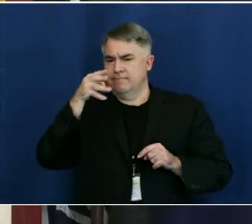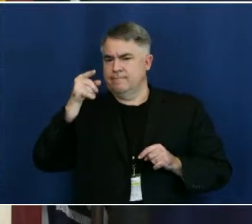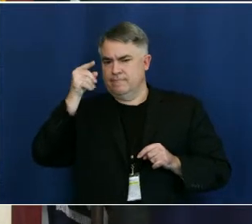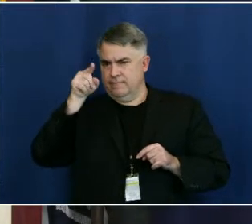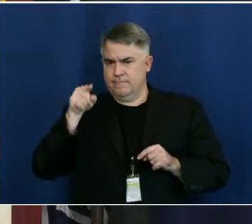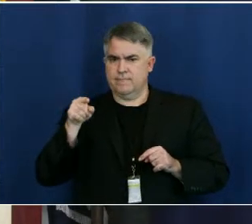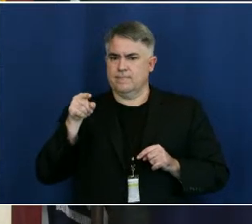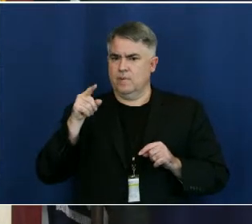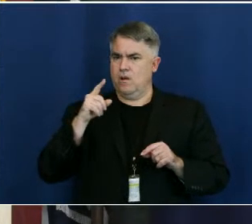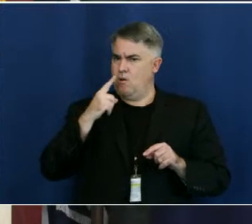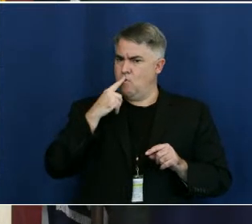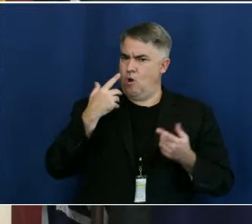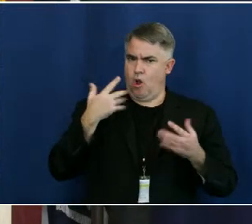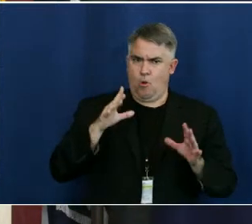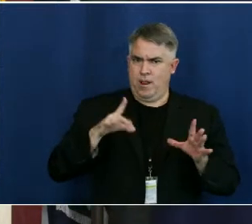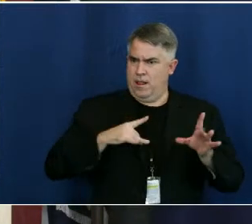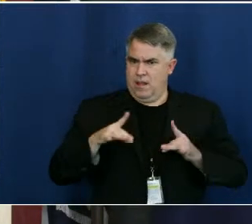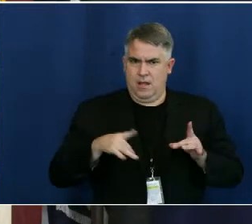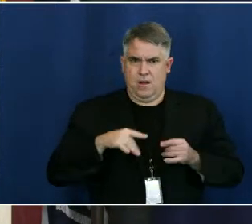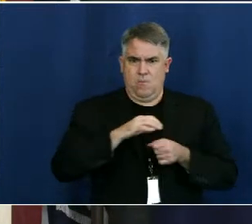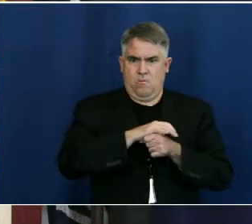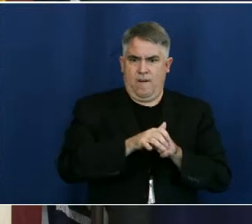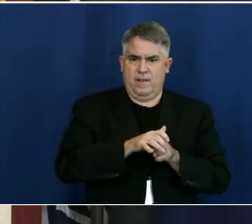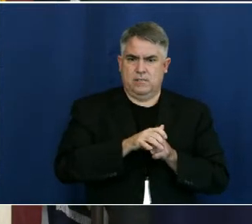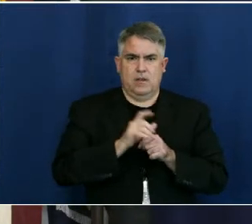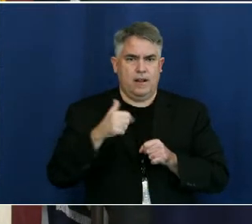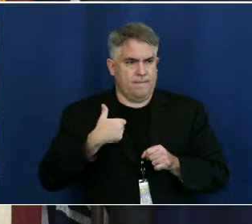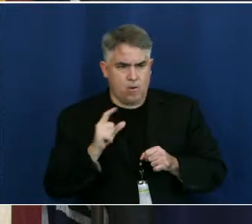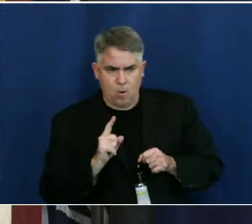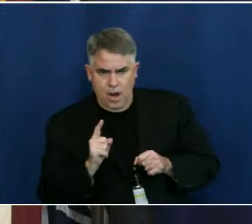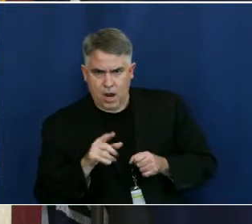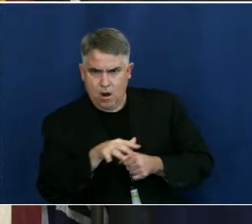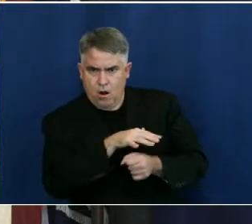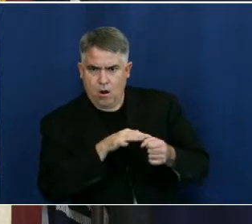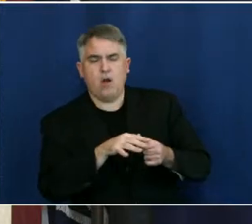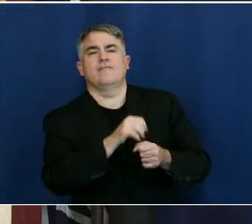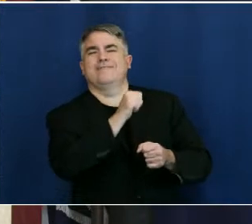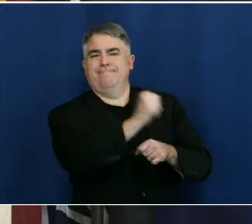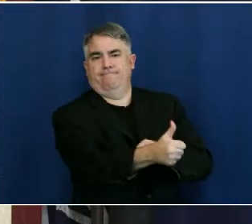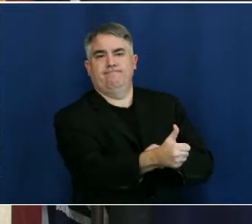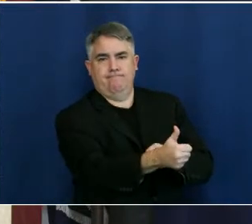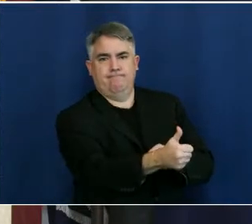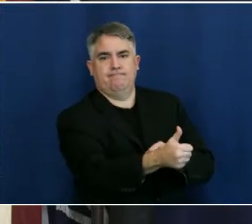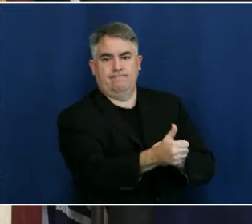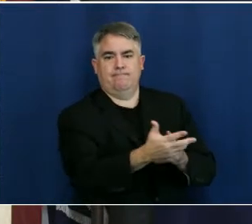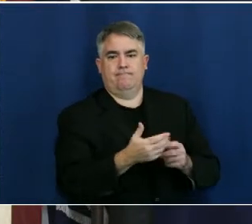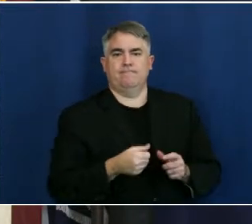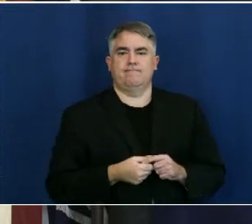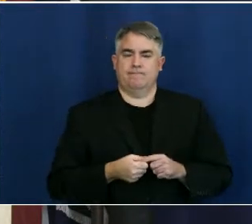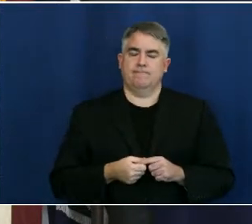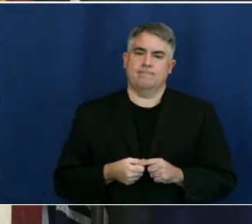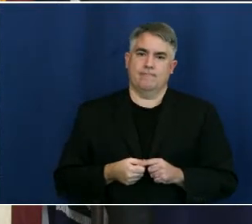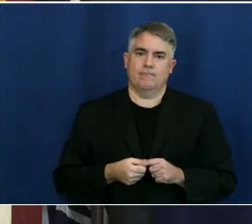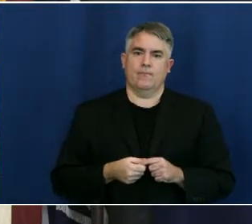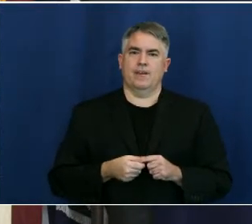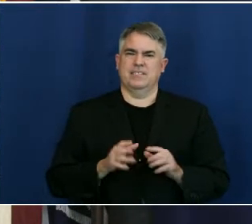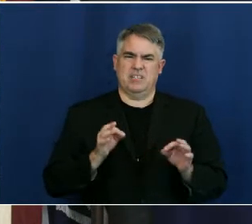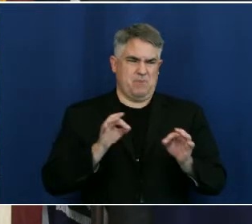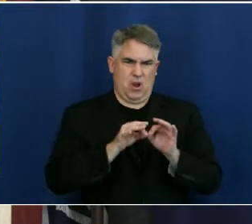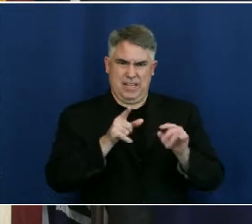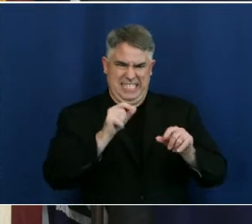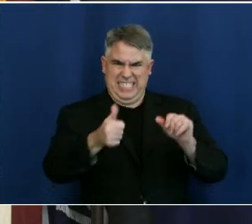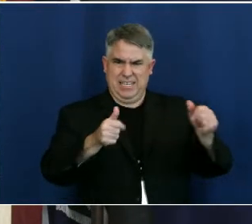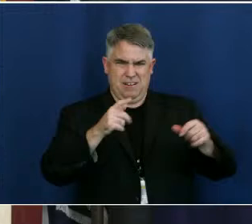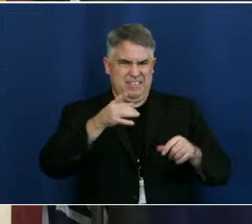communities. Now the challenge is getting the folks from those communities to be able to get in to those appointments. And we have